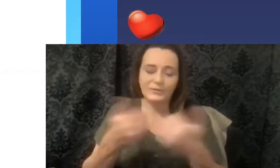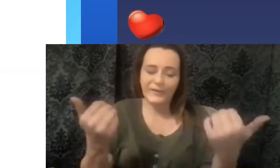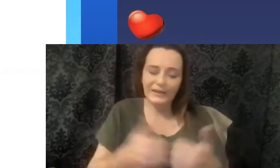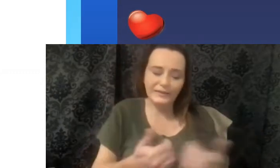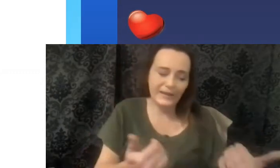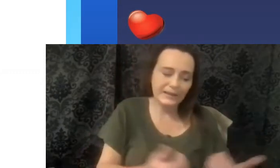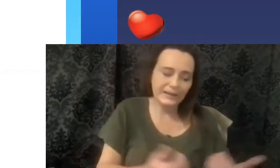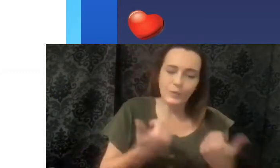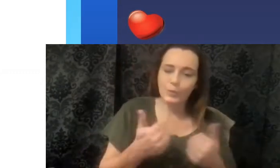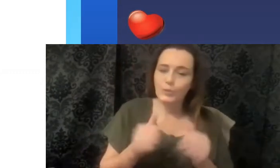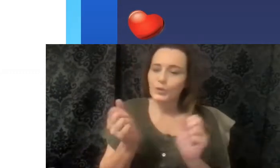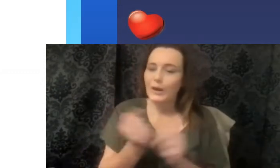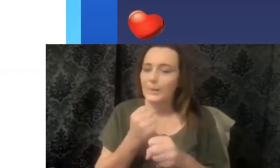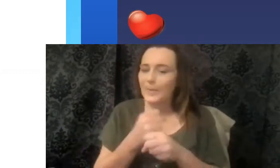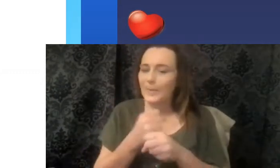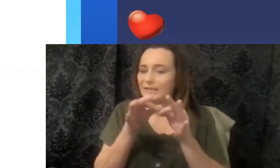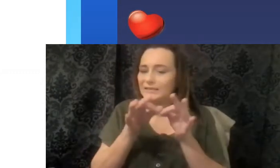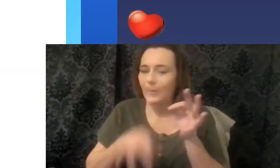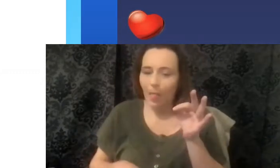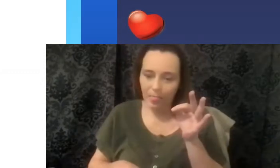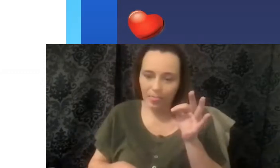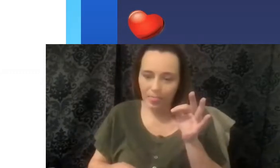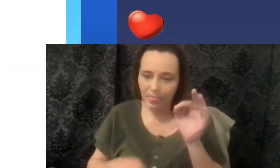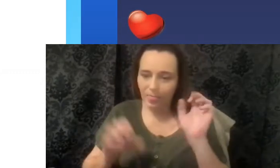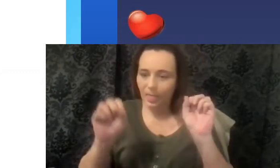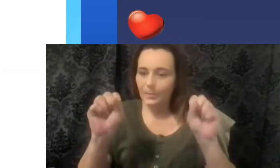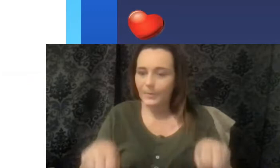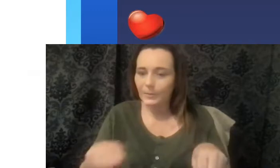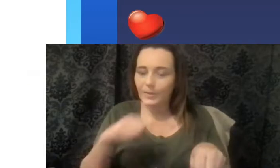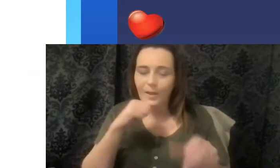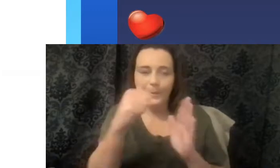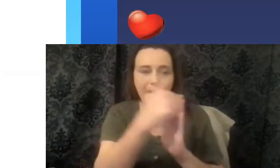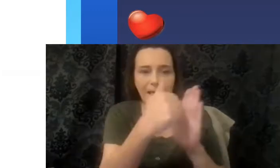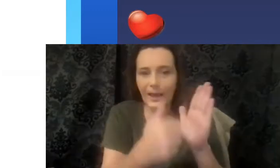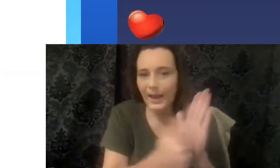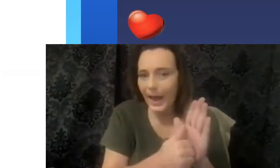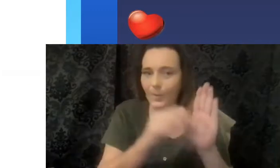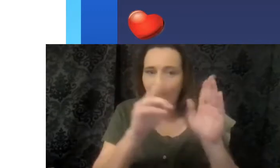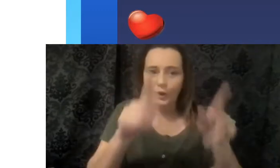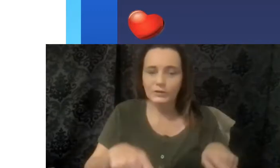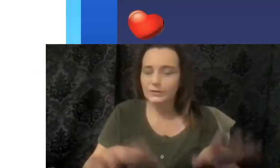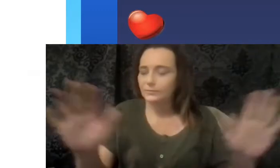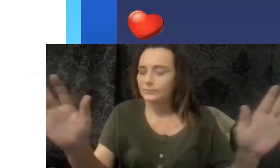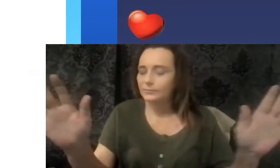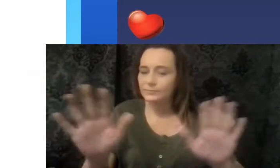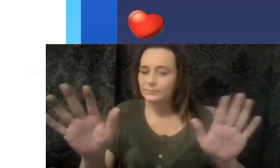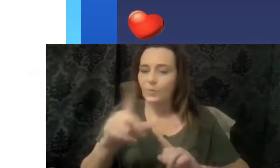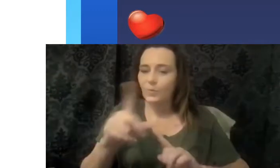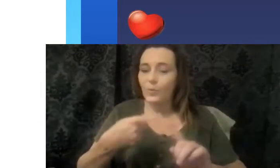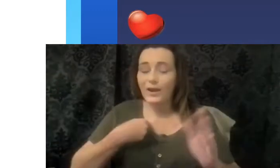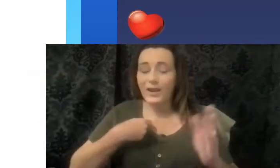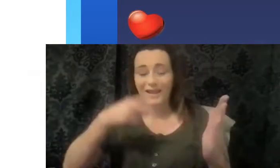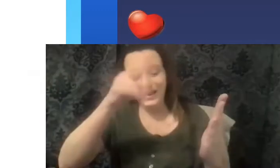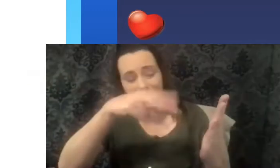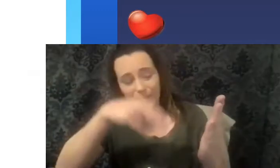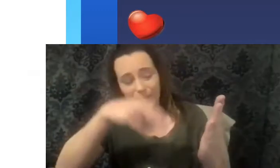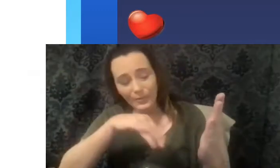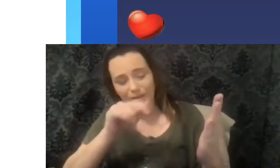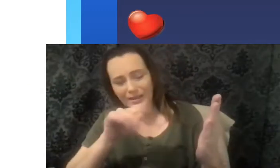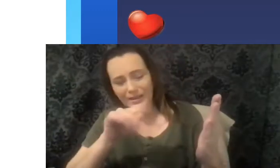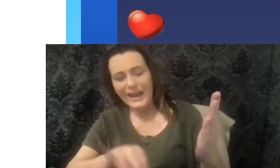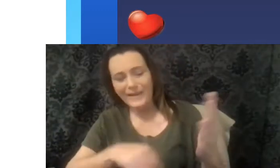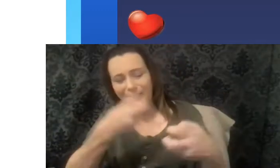tried to make it as simple as possible. Now, I'm not an accounting background. I'm not an accounting person. So even when I'm reading it, you know, I find it a little bit